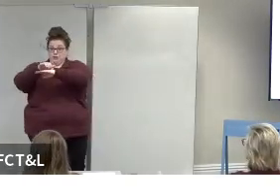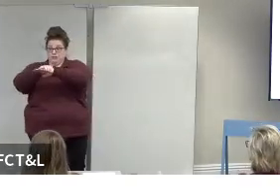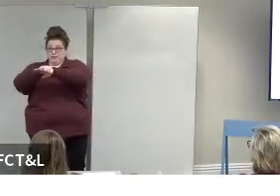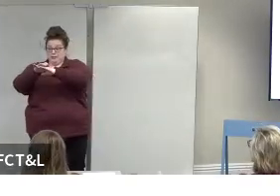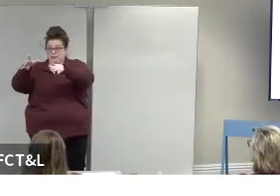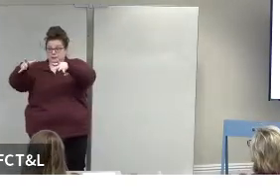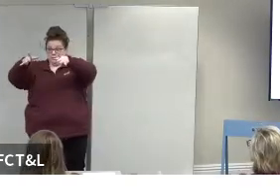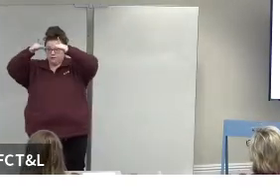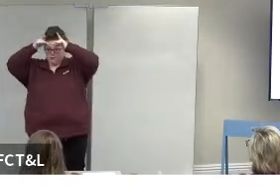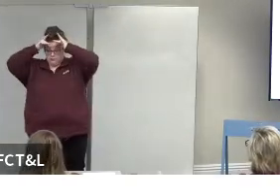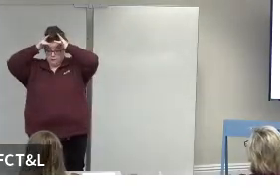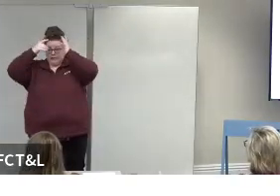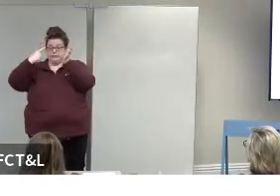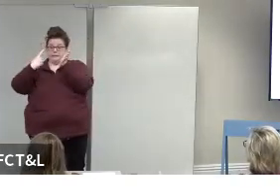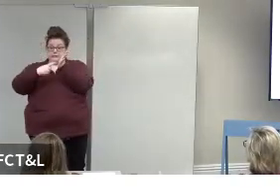because